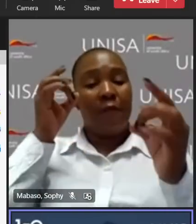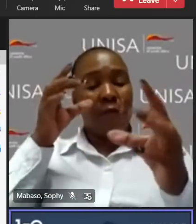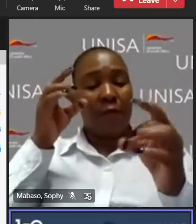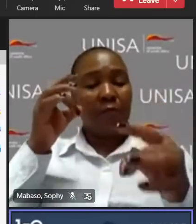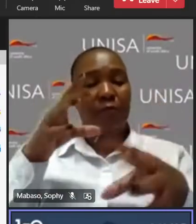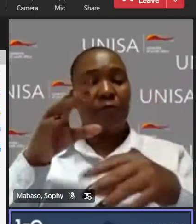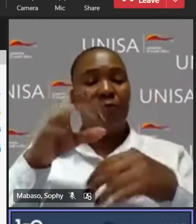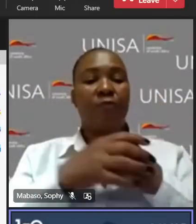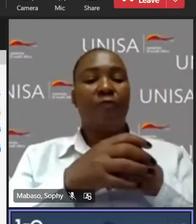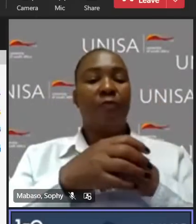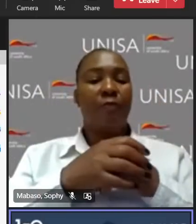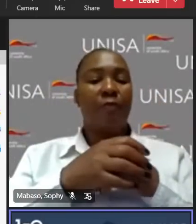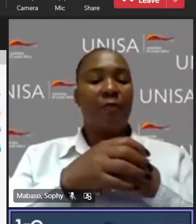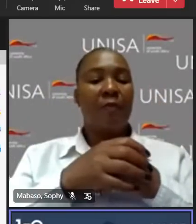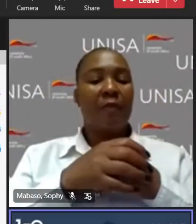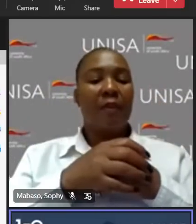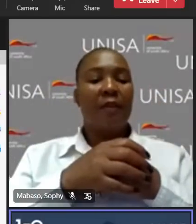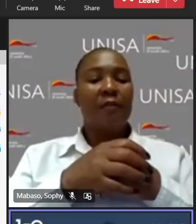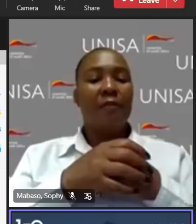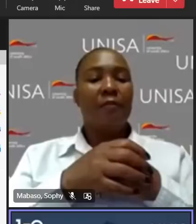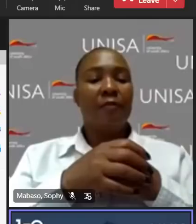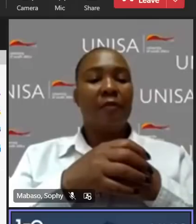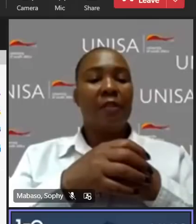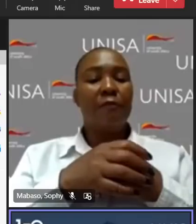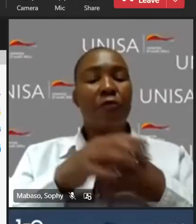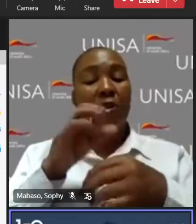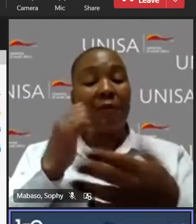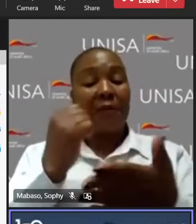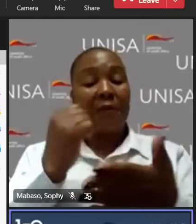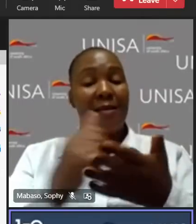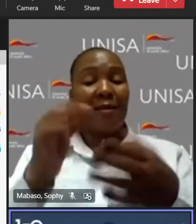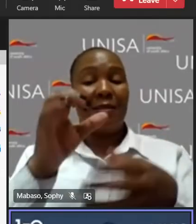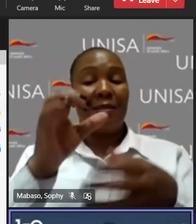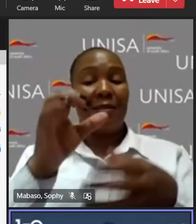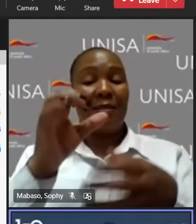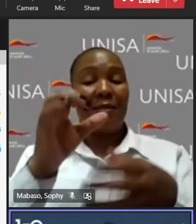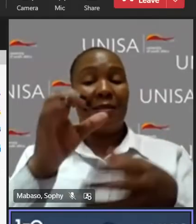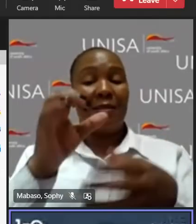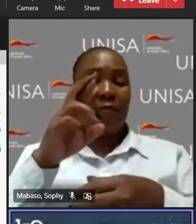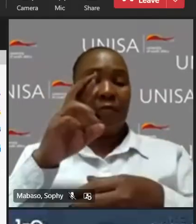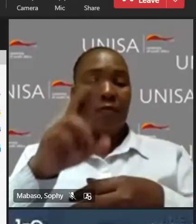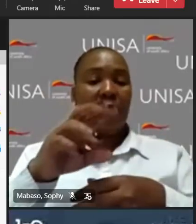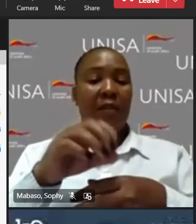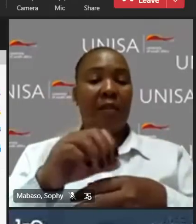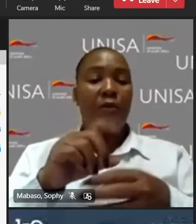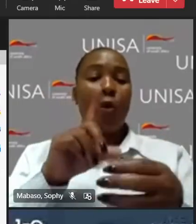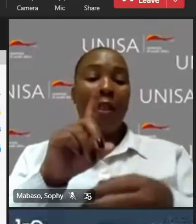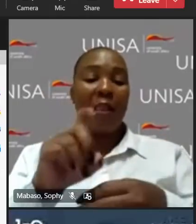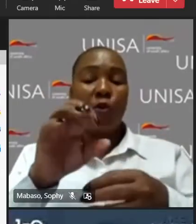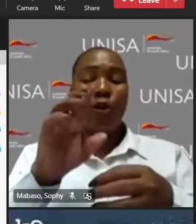May, June, because she's registered in semester 1, we click on display,